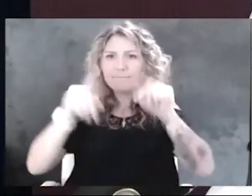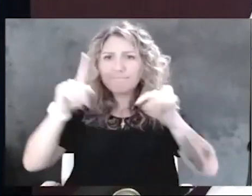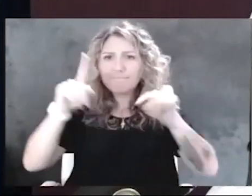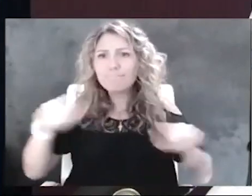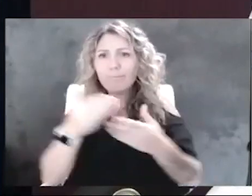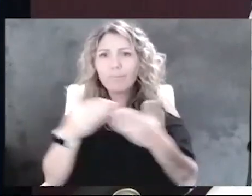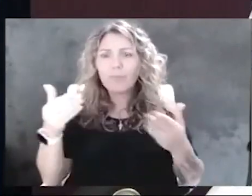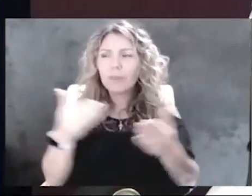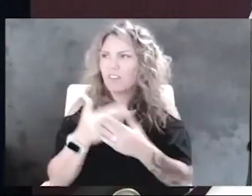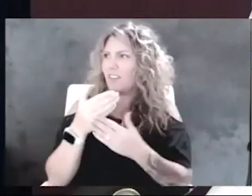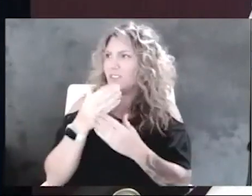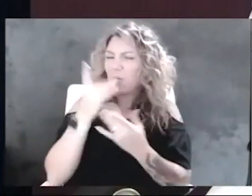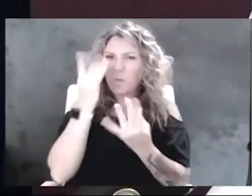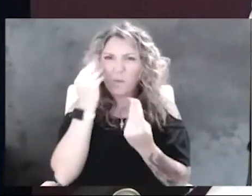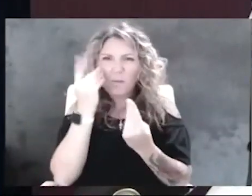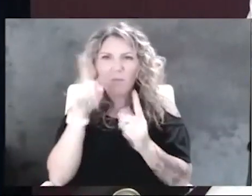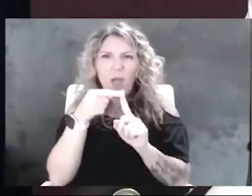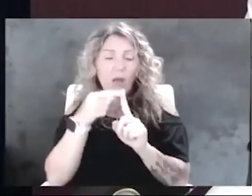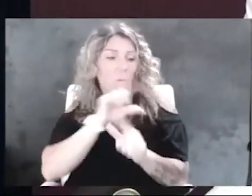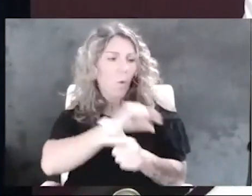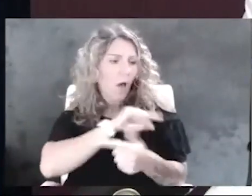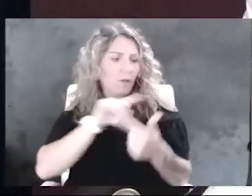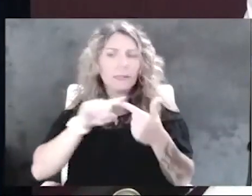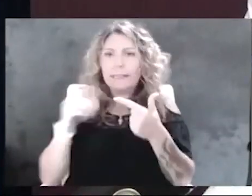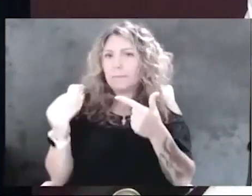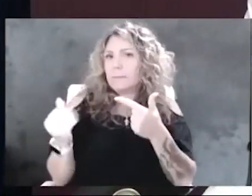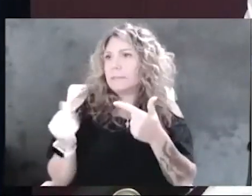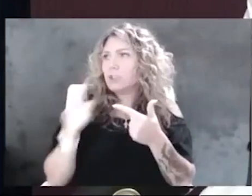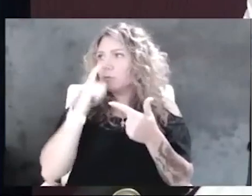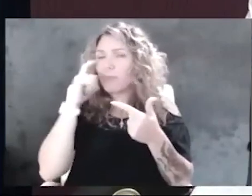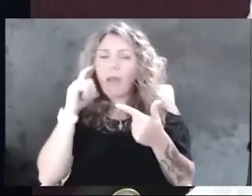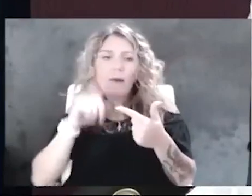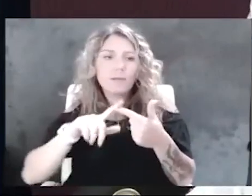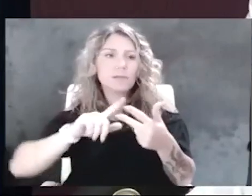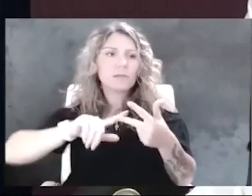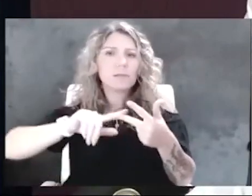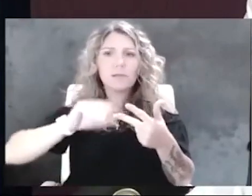of the mask? What was the material of the mask made of? It's clear that some of the old single